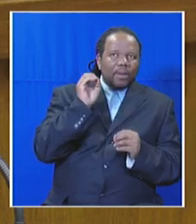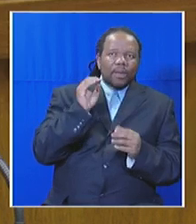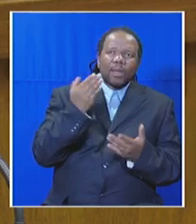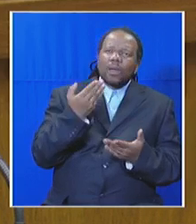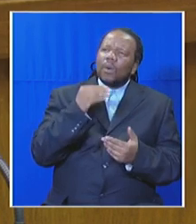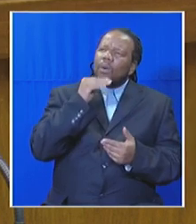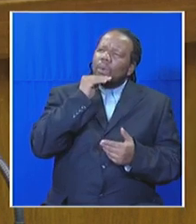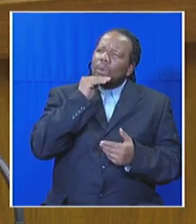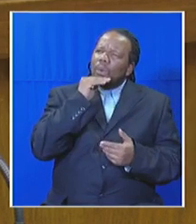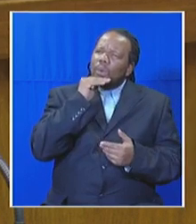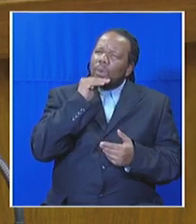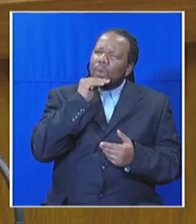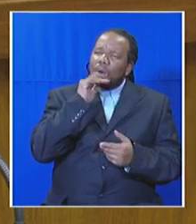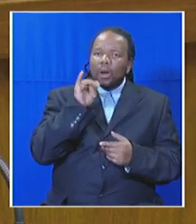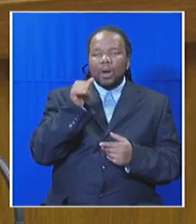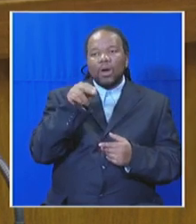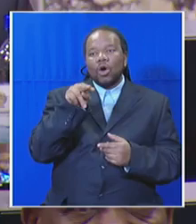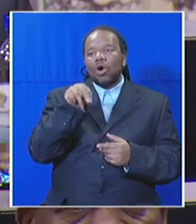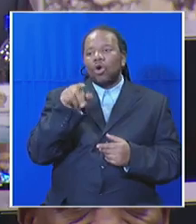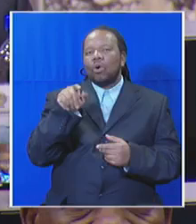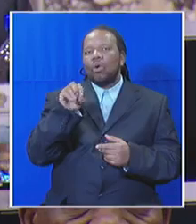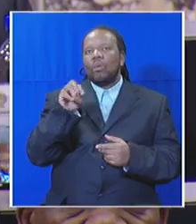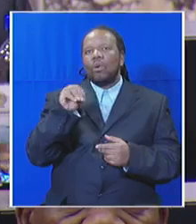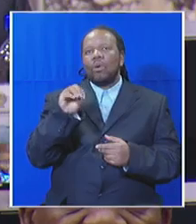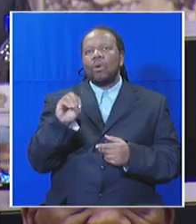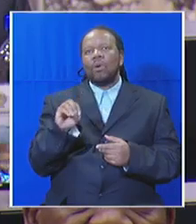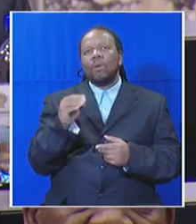Proceed, Honorable Nkomo. Thank you very much.